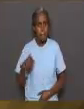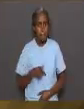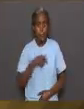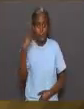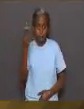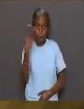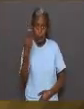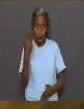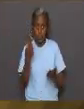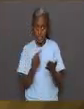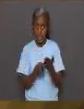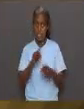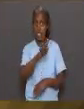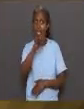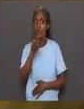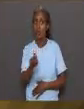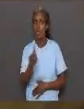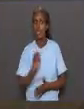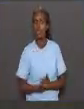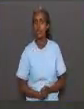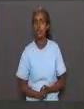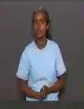We use this equation.